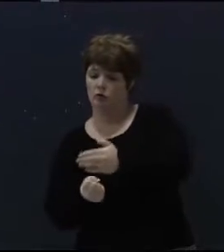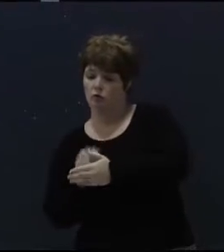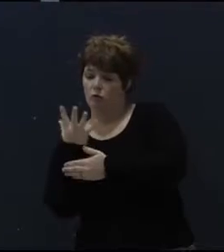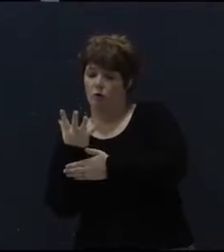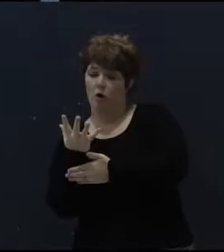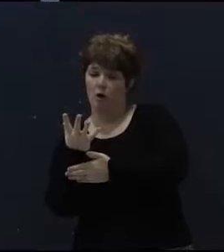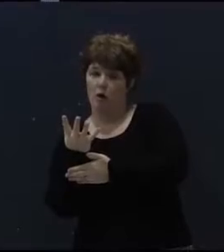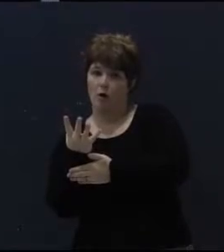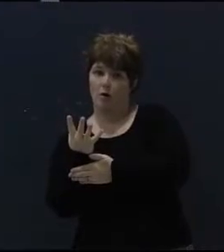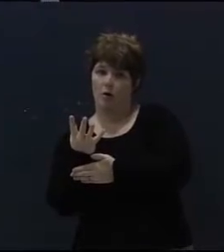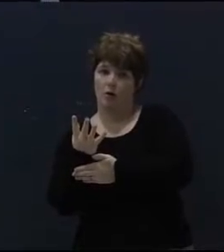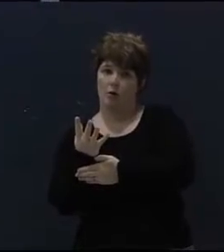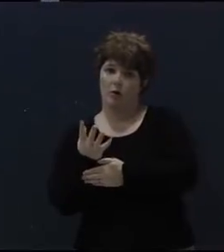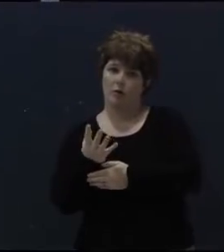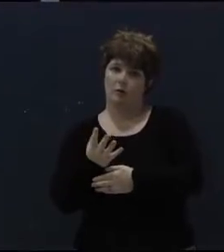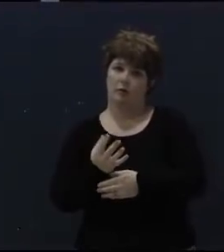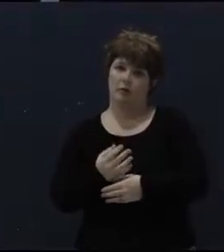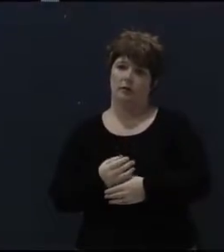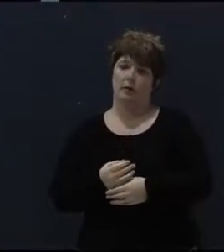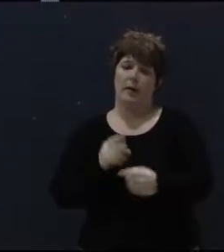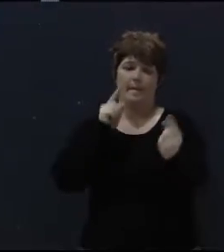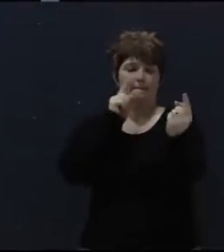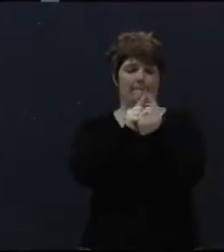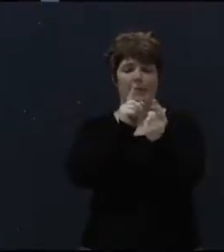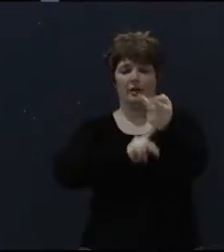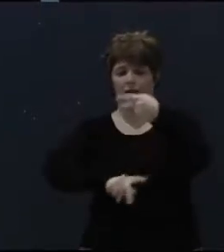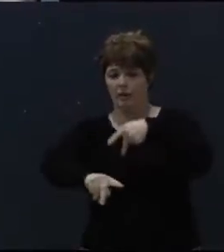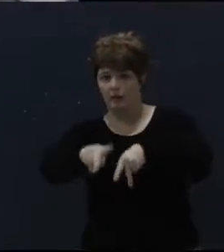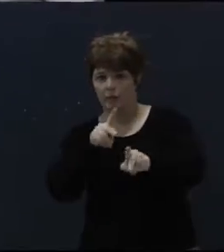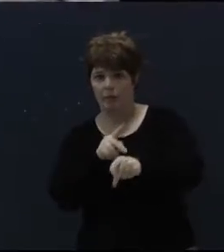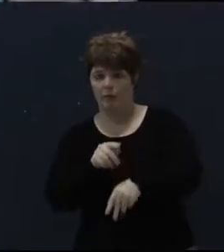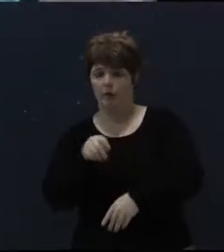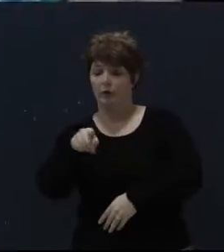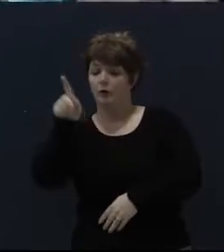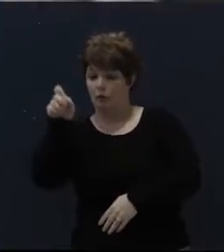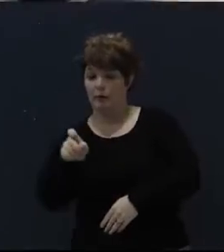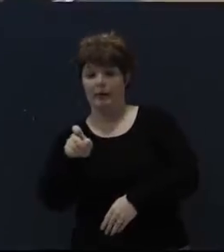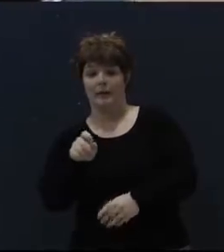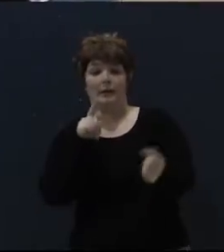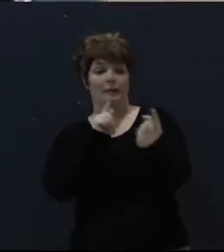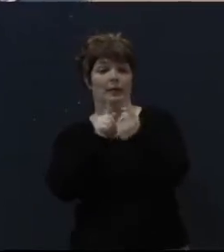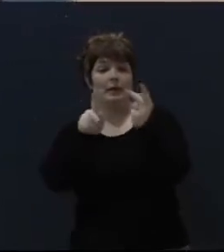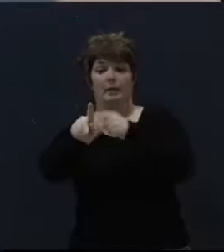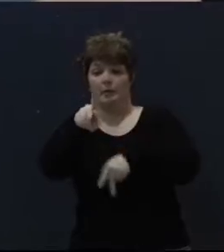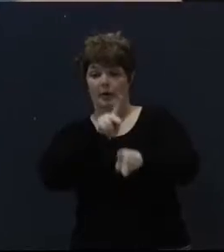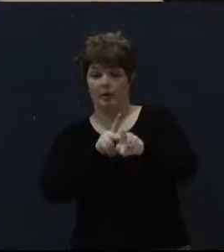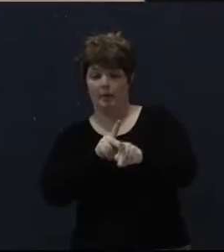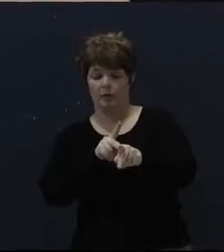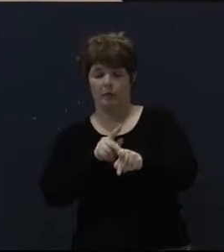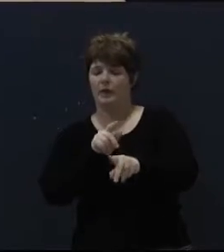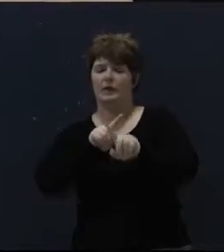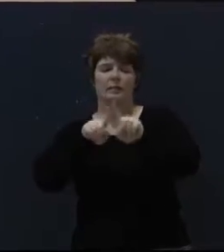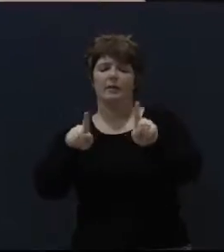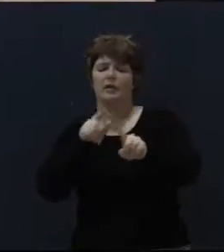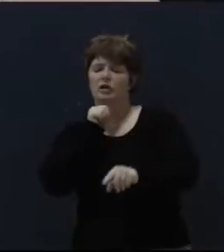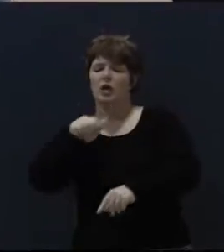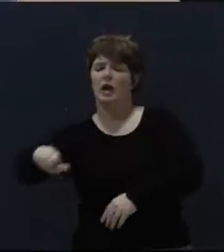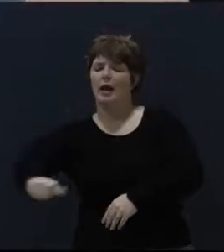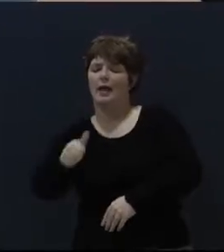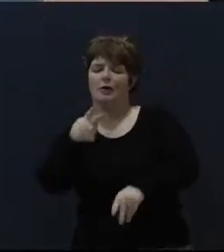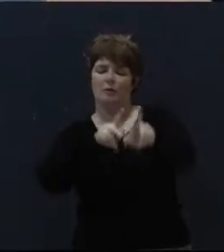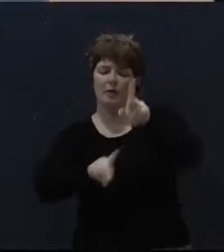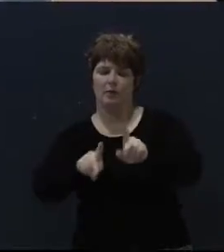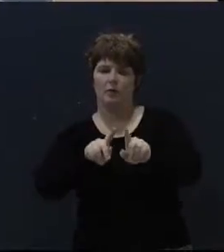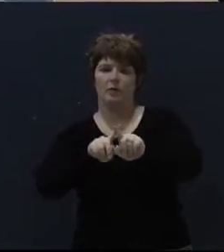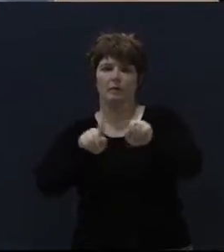So they can get some contacts. Oh, you need a contact, and it ain't other people. It's God Almighty. Somebody help me right there.